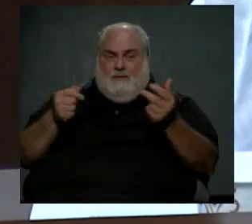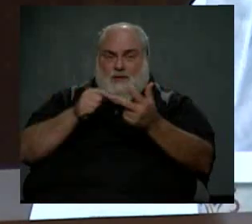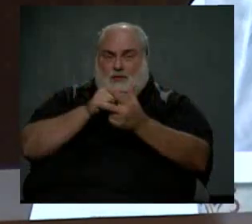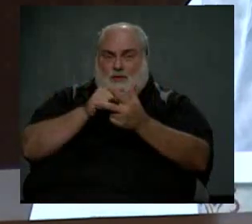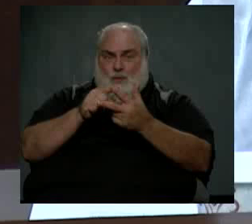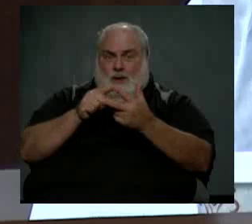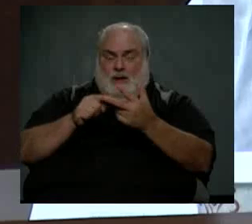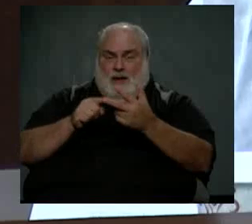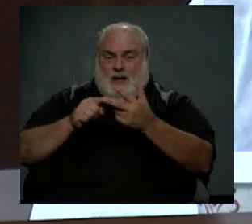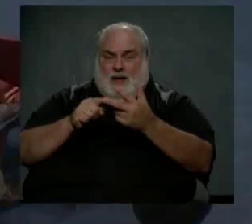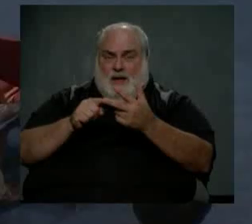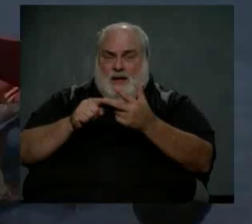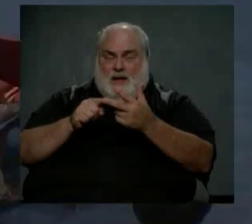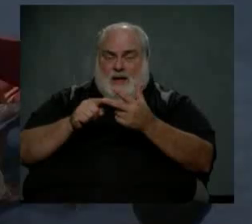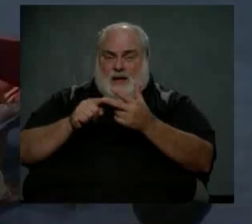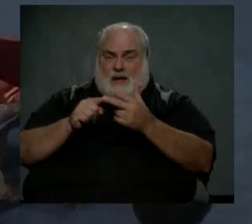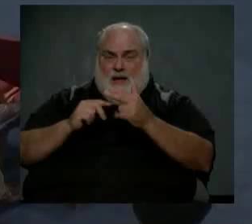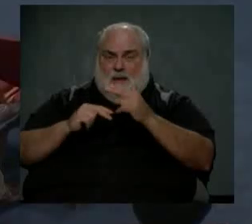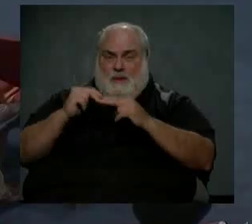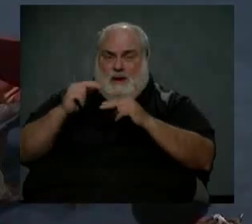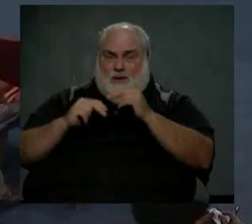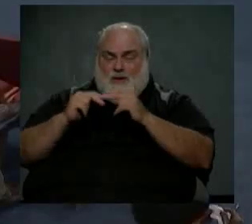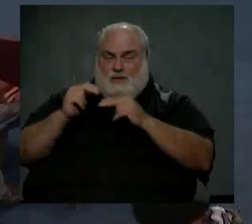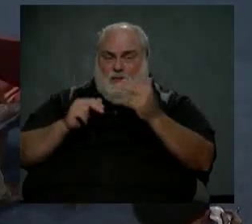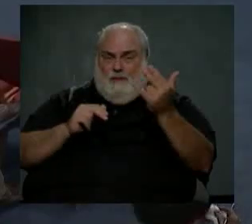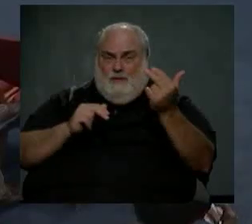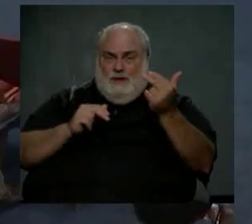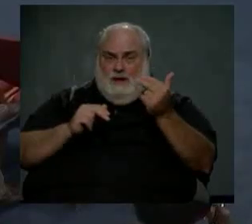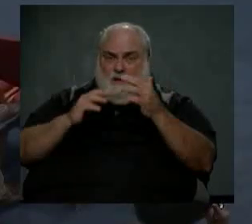3 structures on 13.